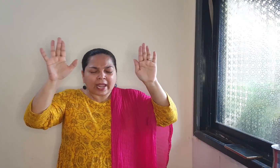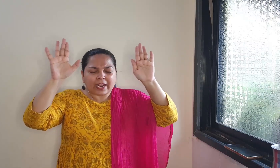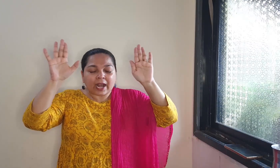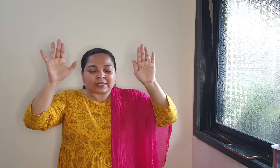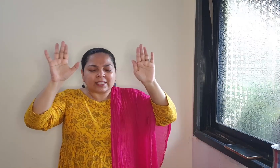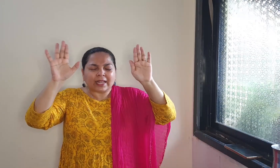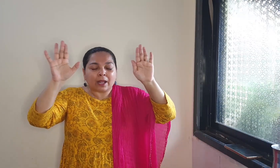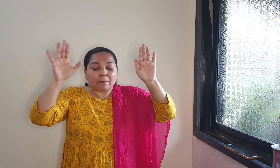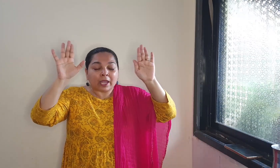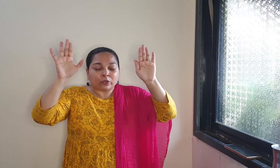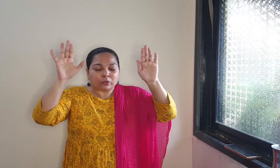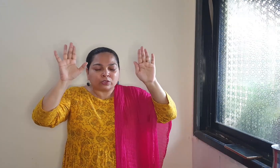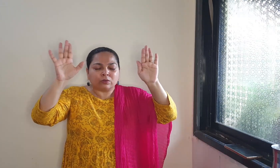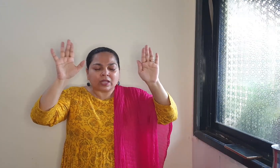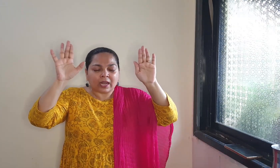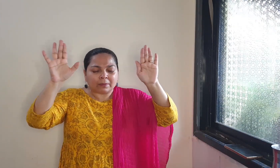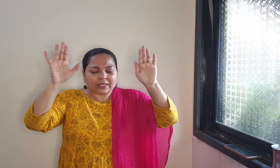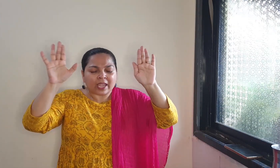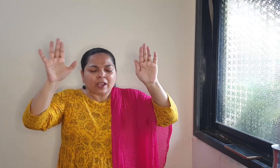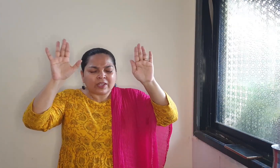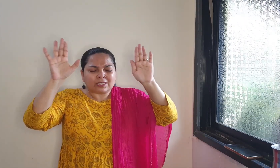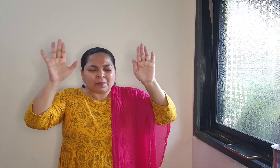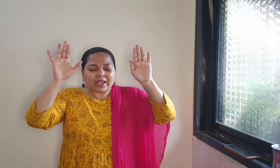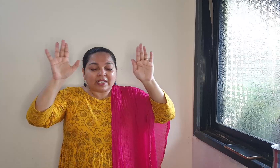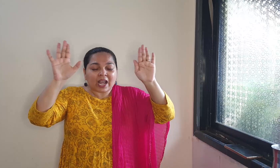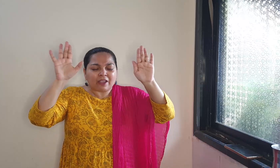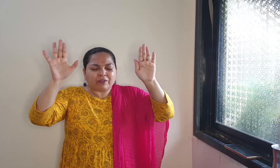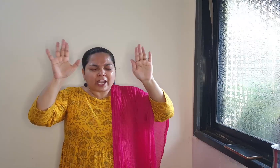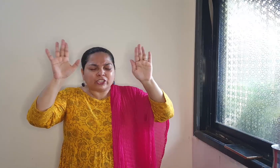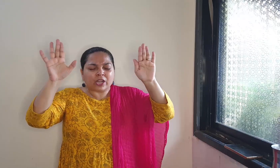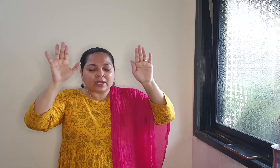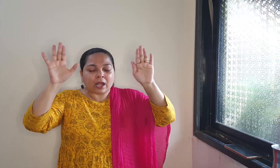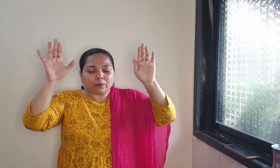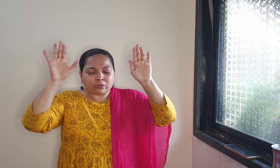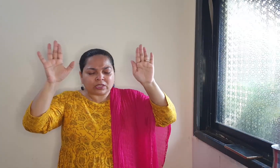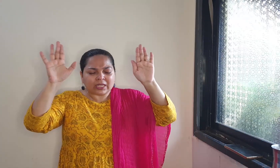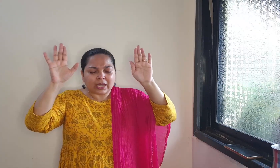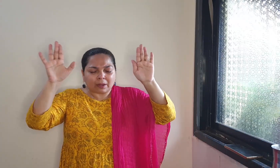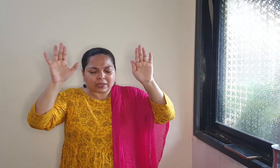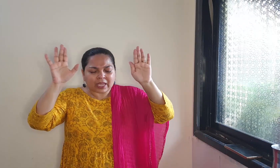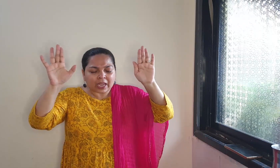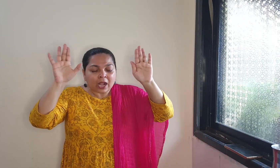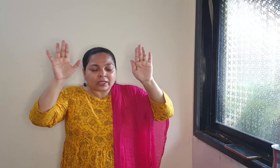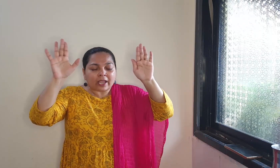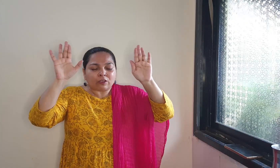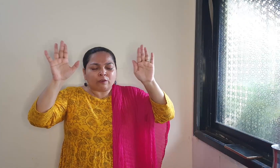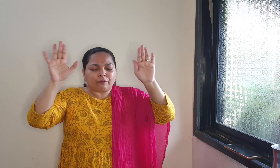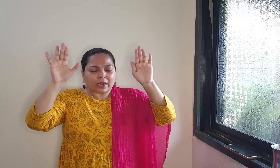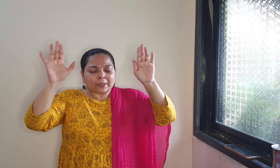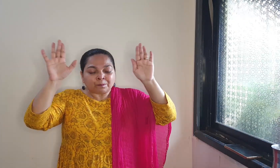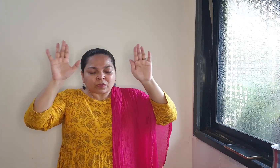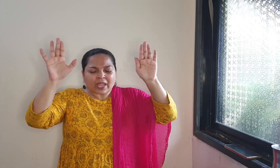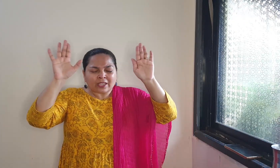Lord. Le ka sata meto suta labade. We speak life. Le shata bo sita labade. Thank